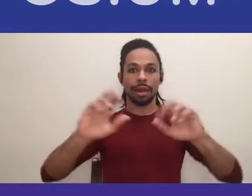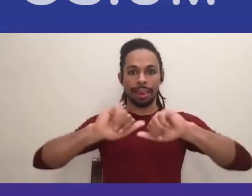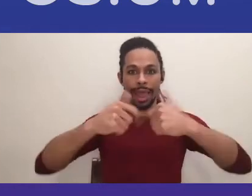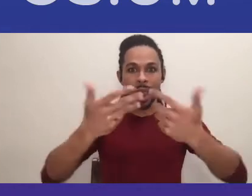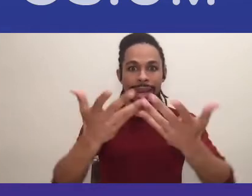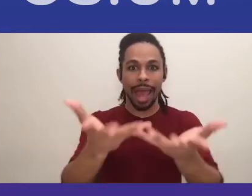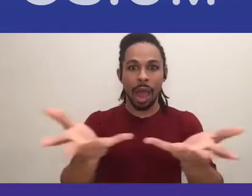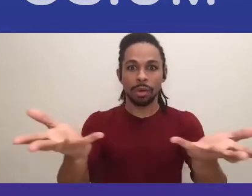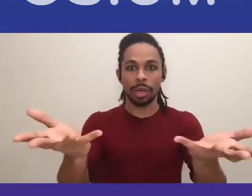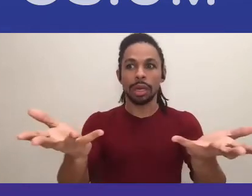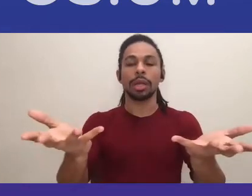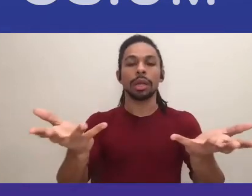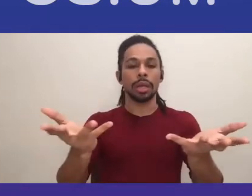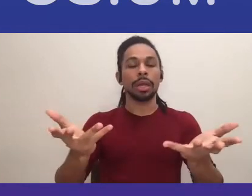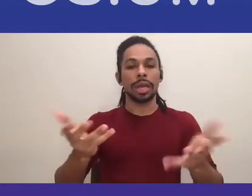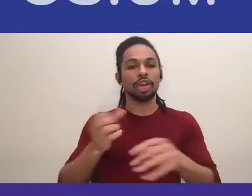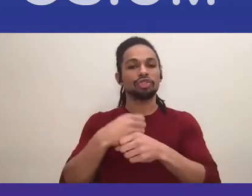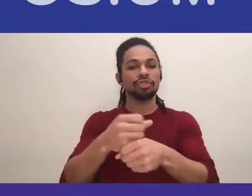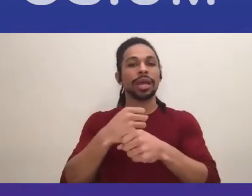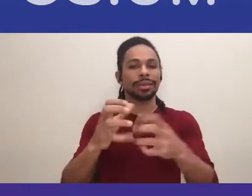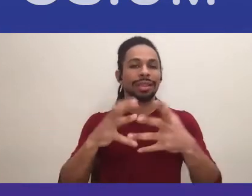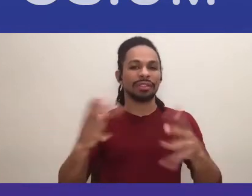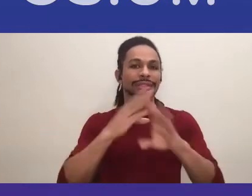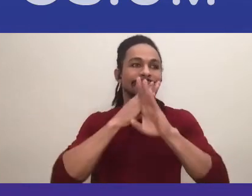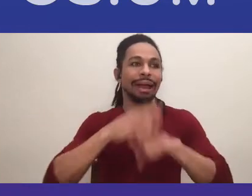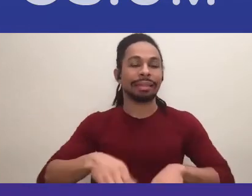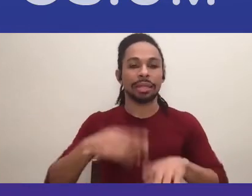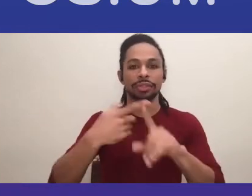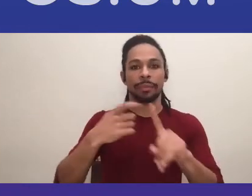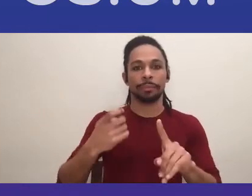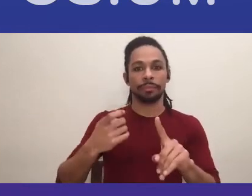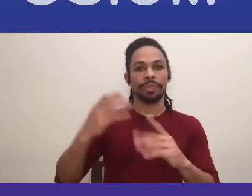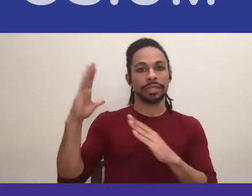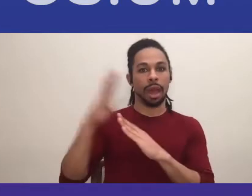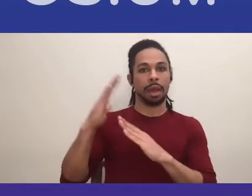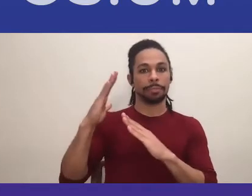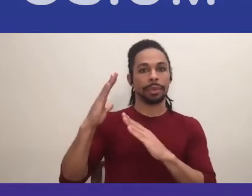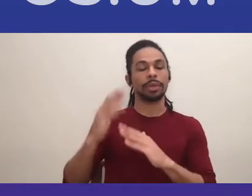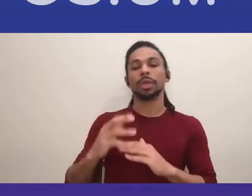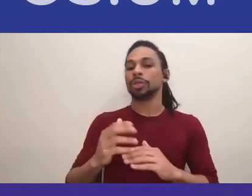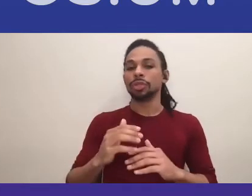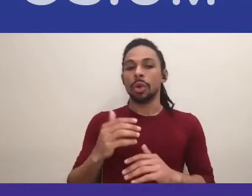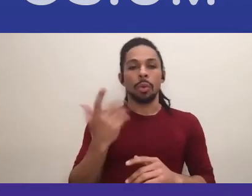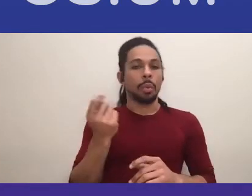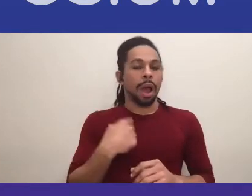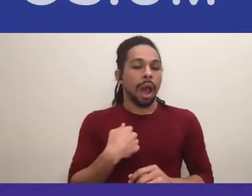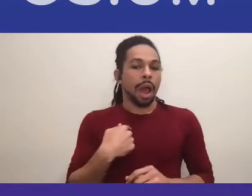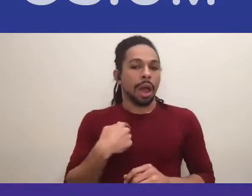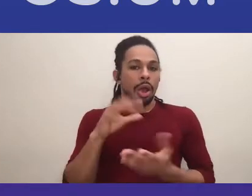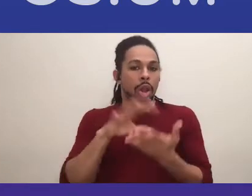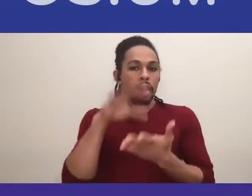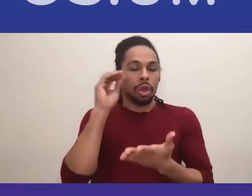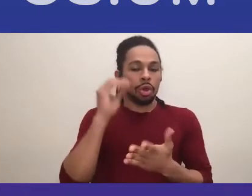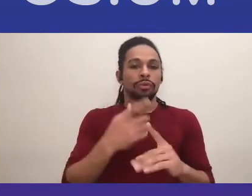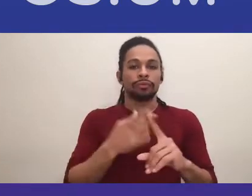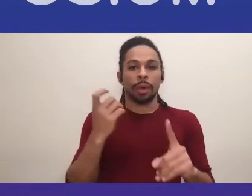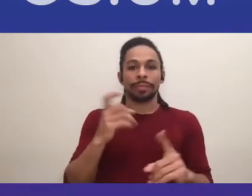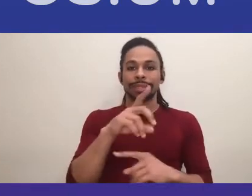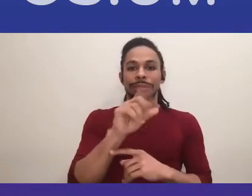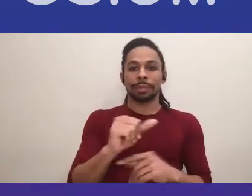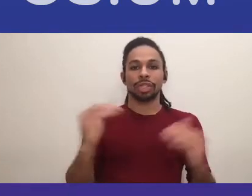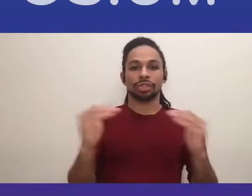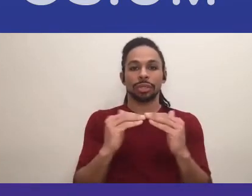propagates a whole bunch of silences from the beginning. And I think one of the things that I learned from disability justice organizers is